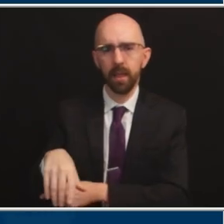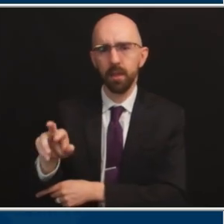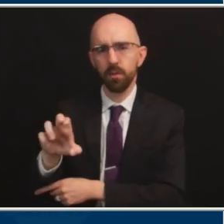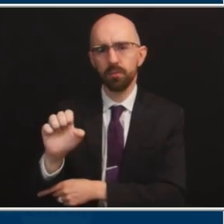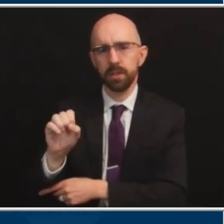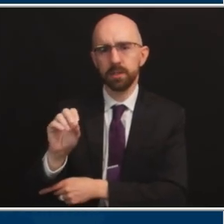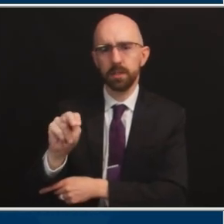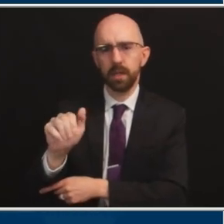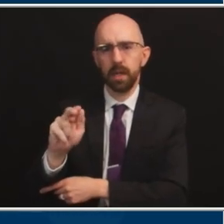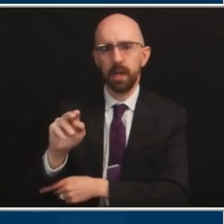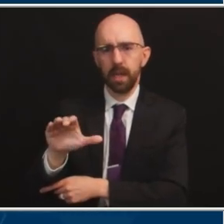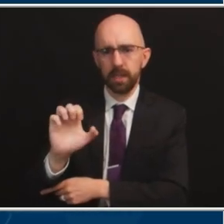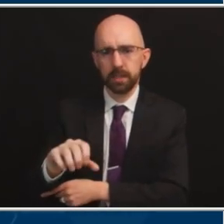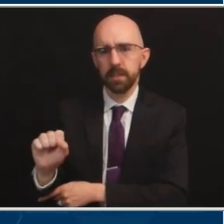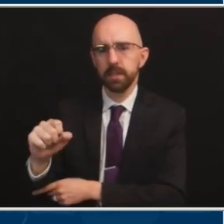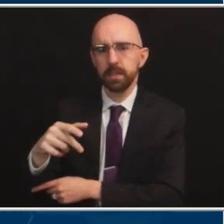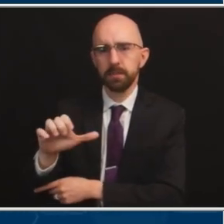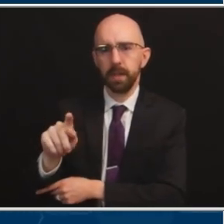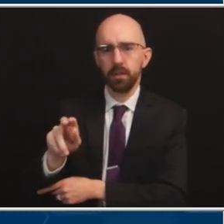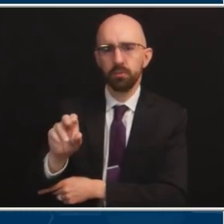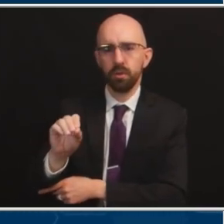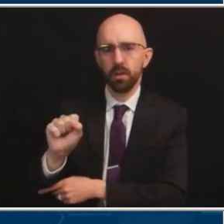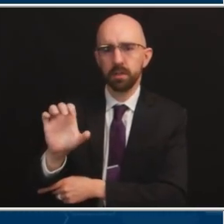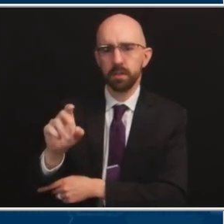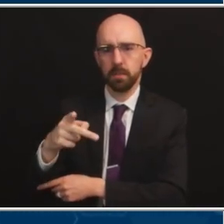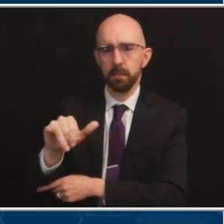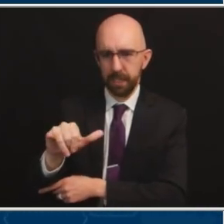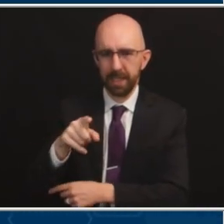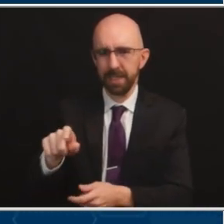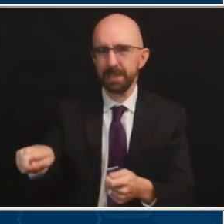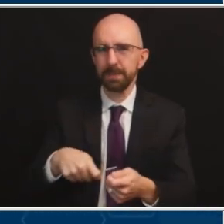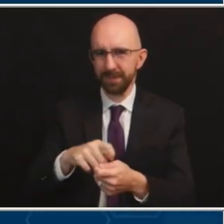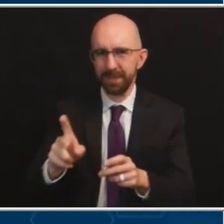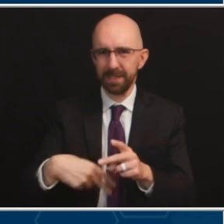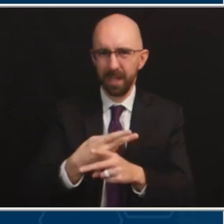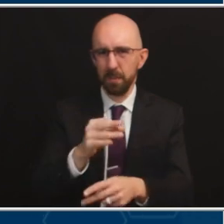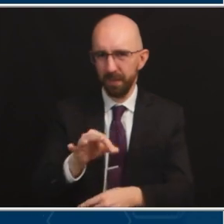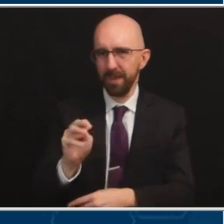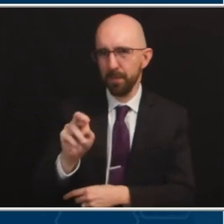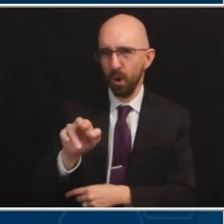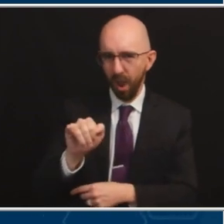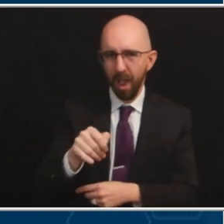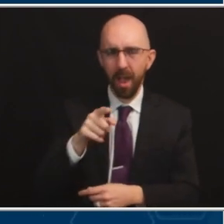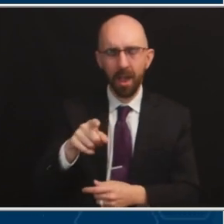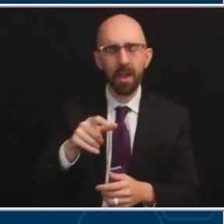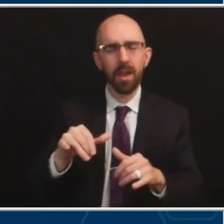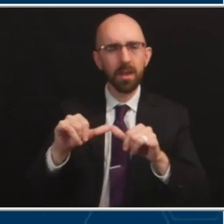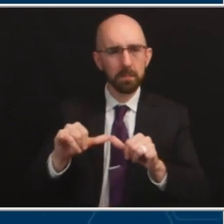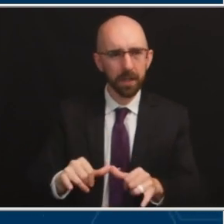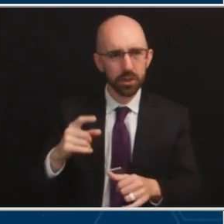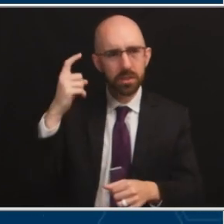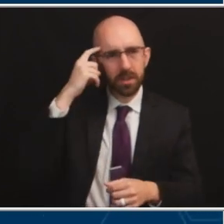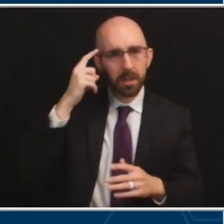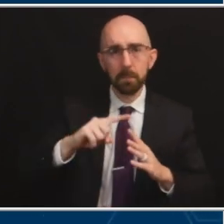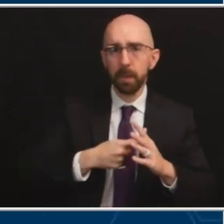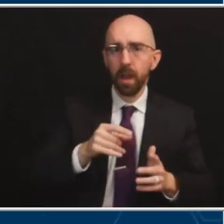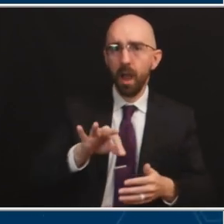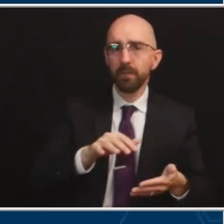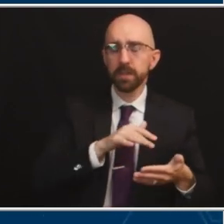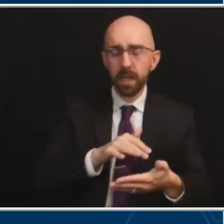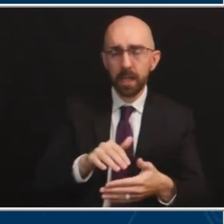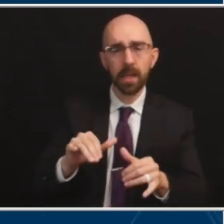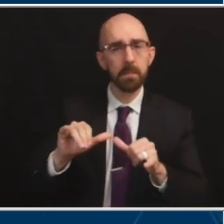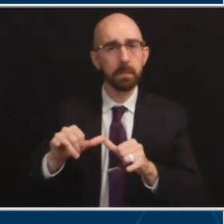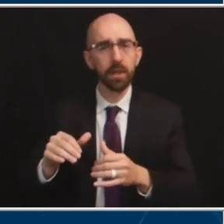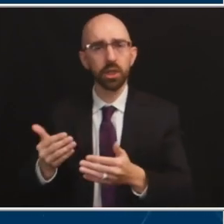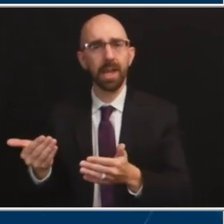of MRI. And what you're seeing here is that we measured their brain creatine at the beginning of the study, and then we measured it again at